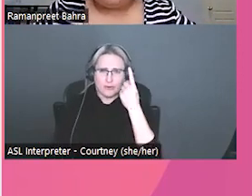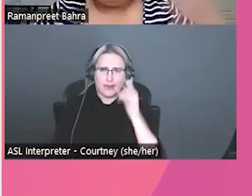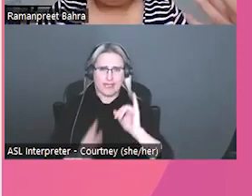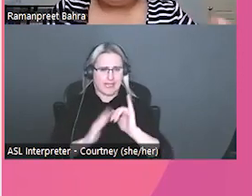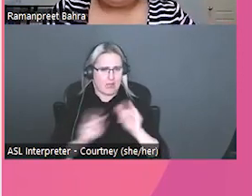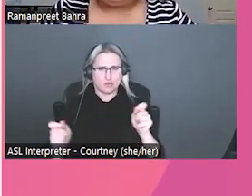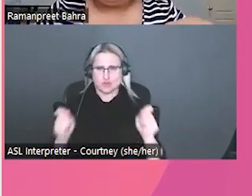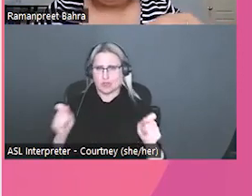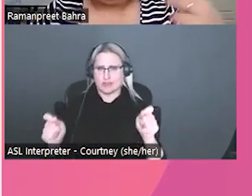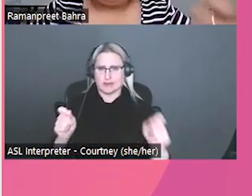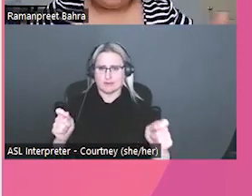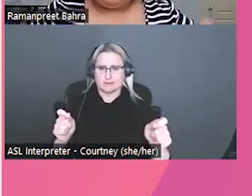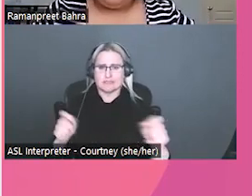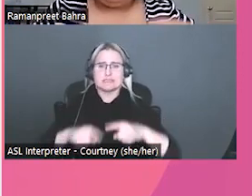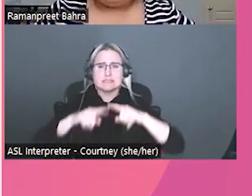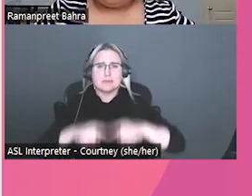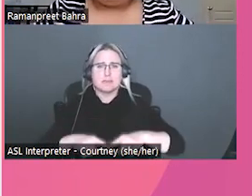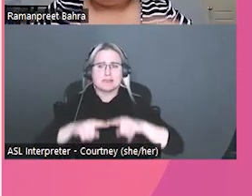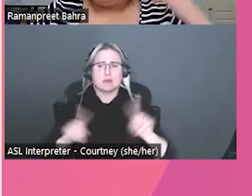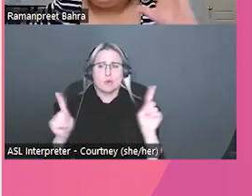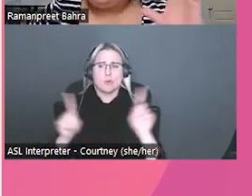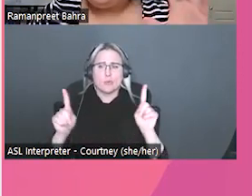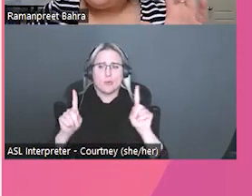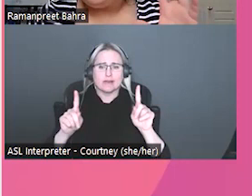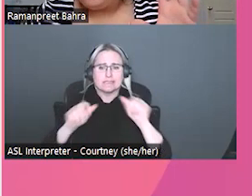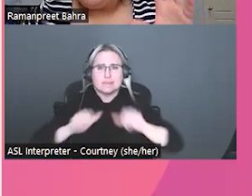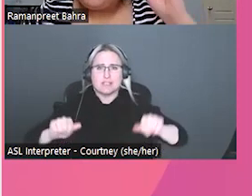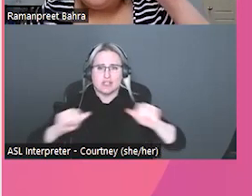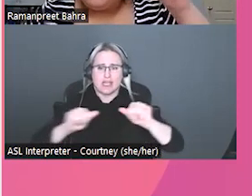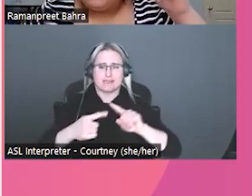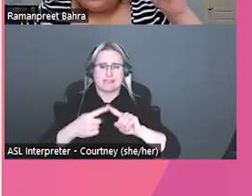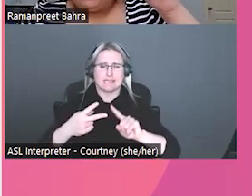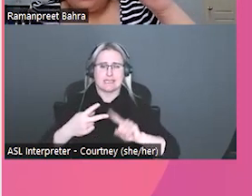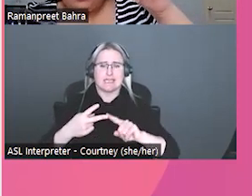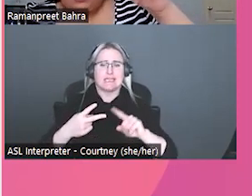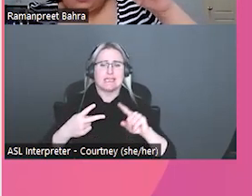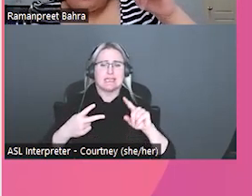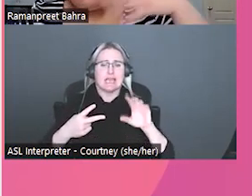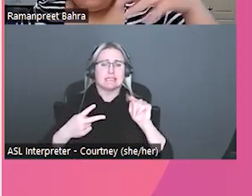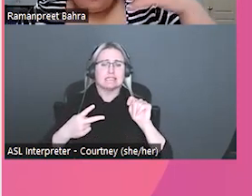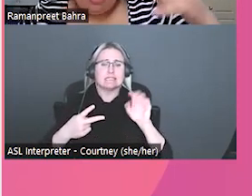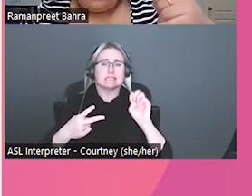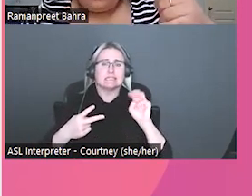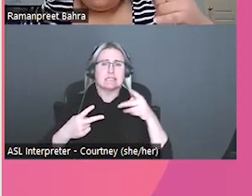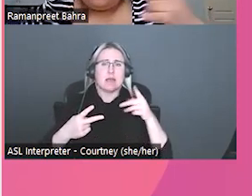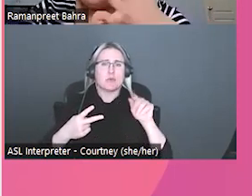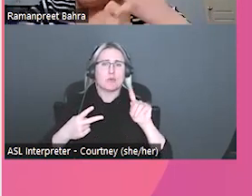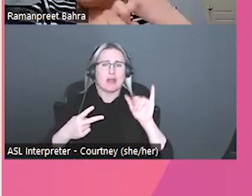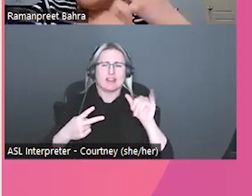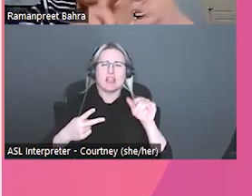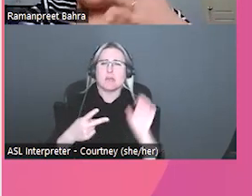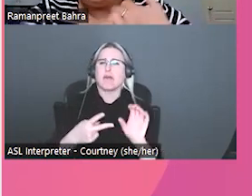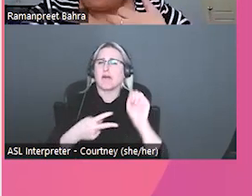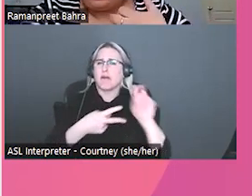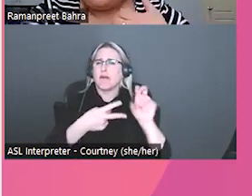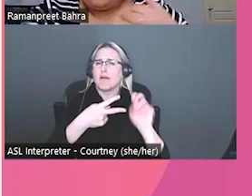across intersections, spatiality, and temporality. And I use these words to kind of think about as a prompt to thinking about